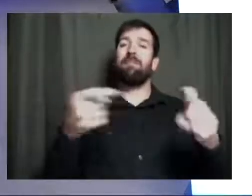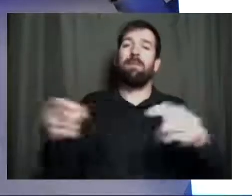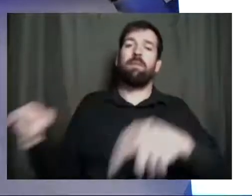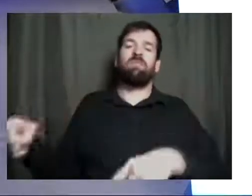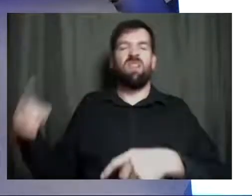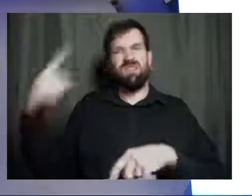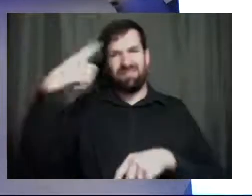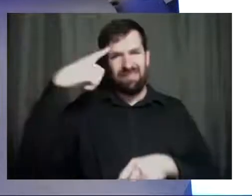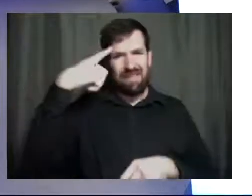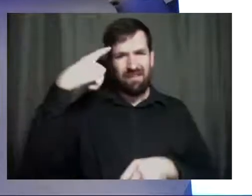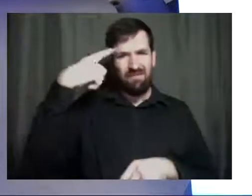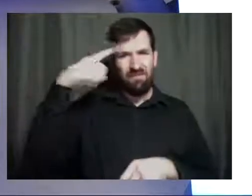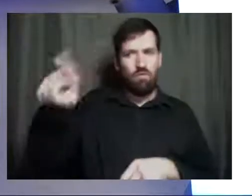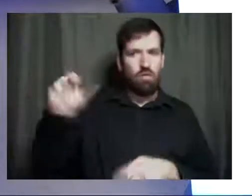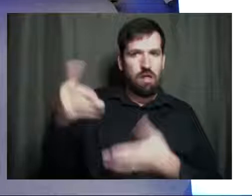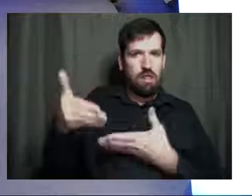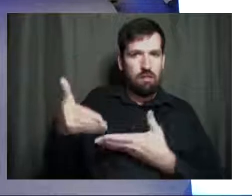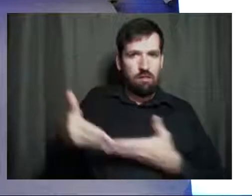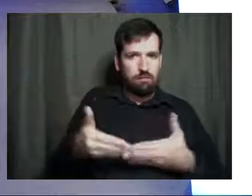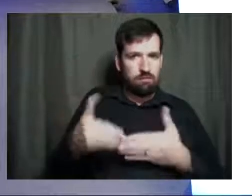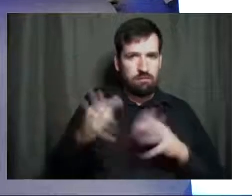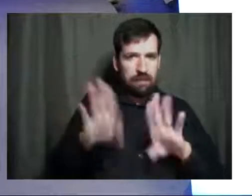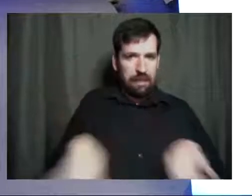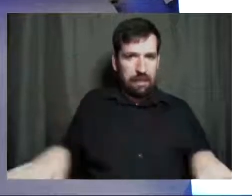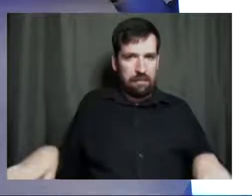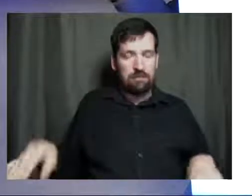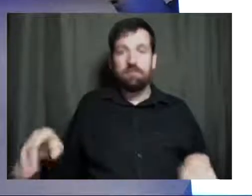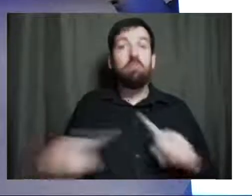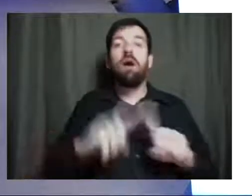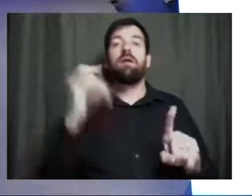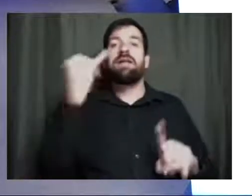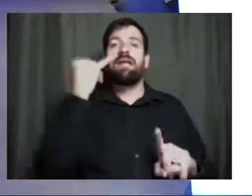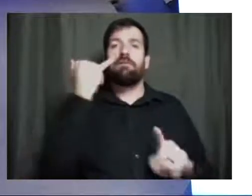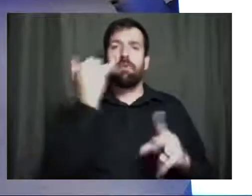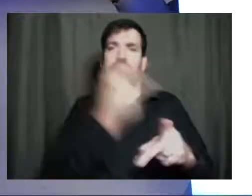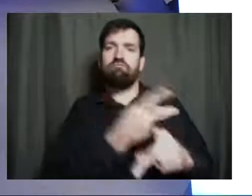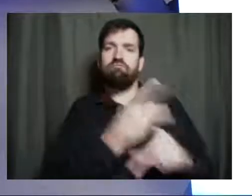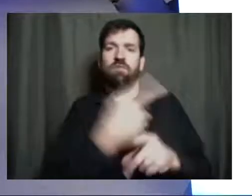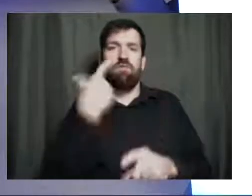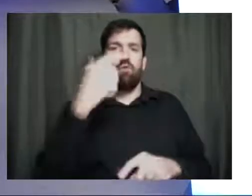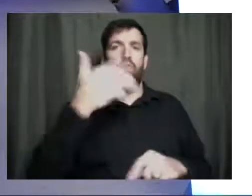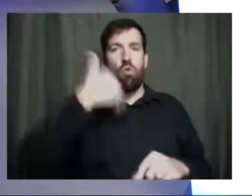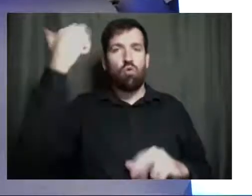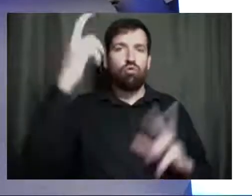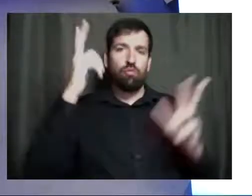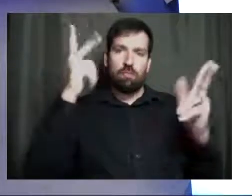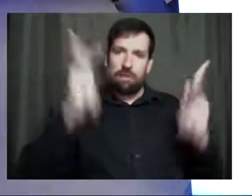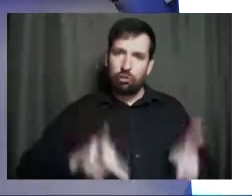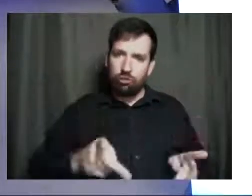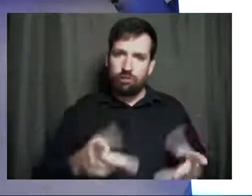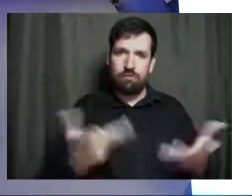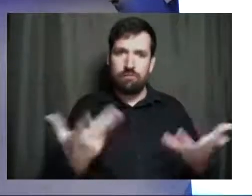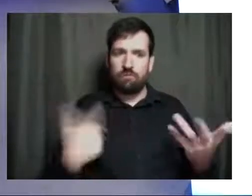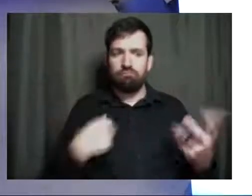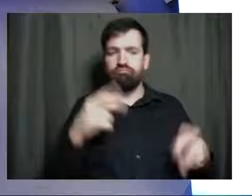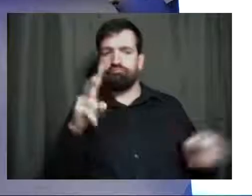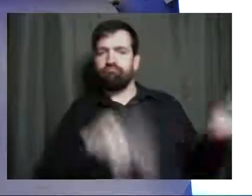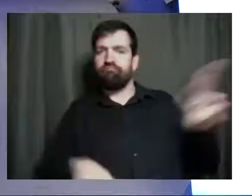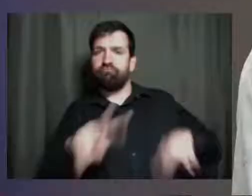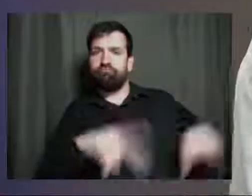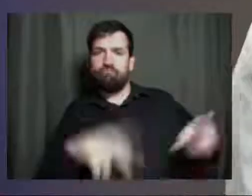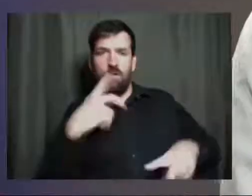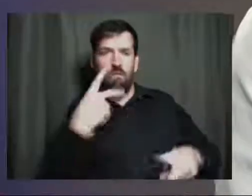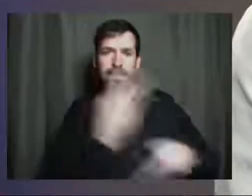little ones. But if I'm a caretaker of an older person, what kind of things do I need to be looking at in the house to keep them safe?